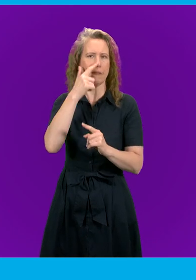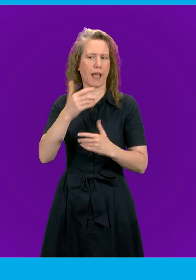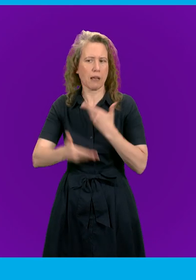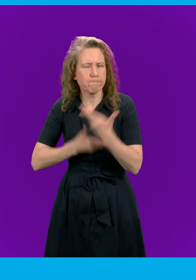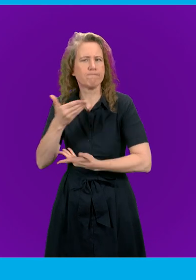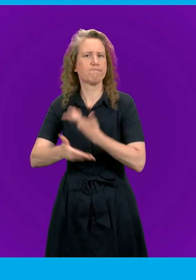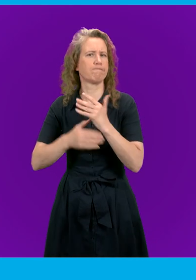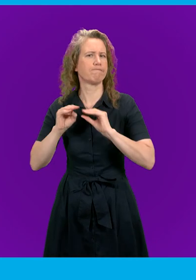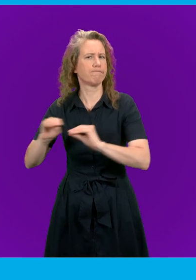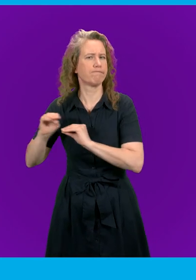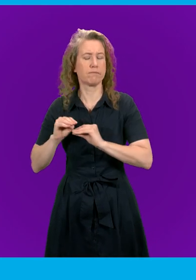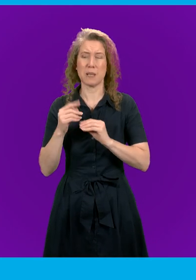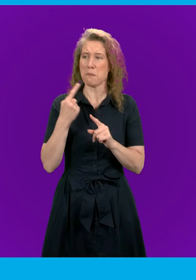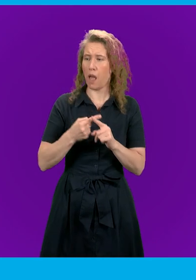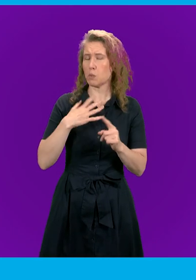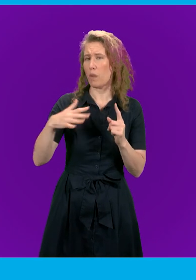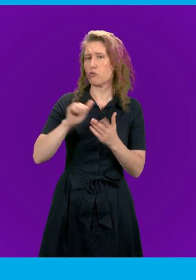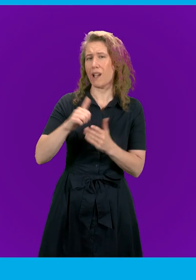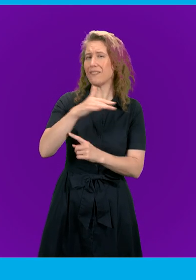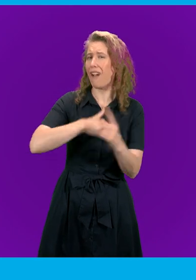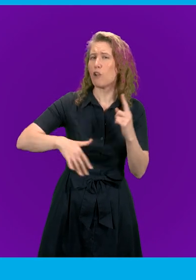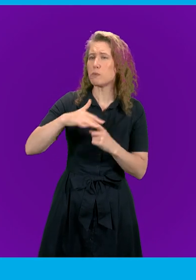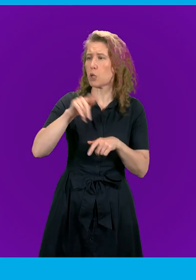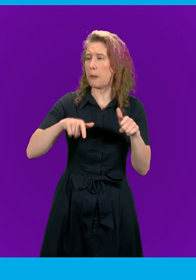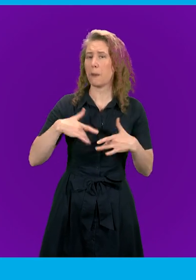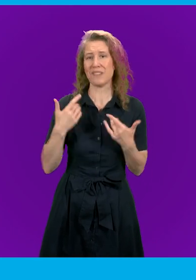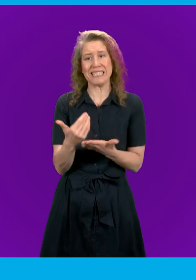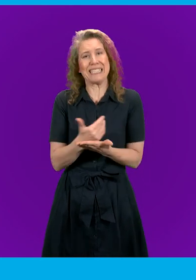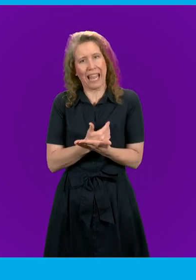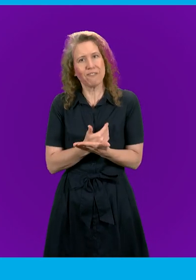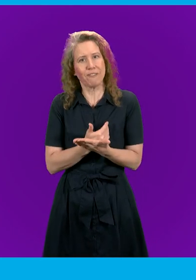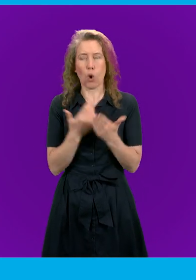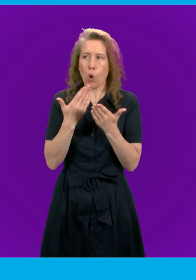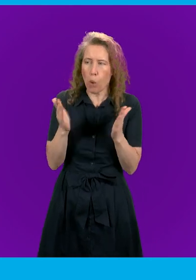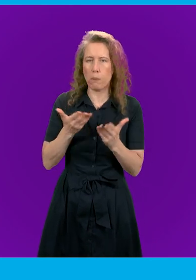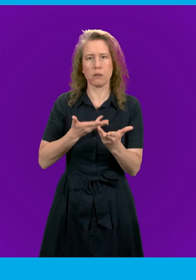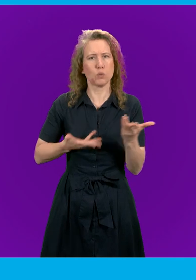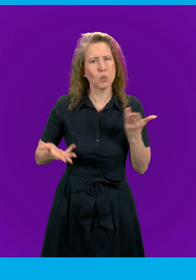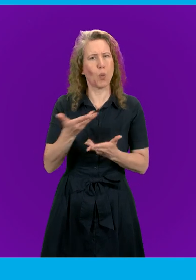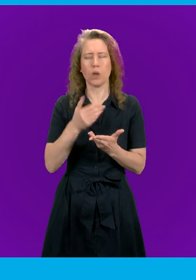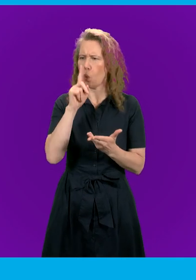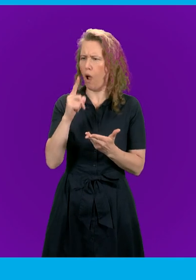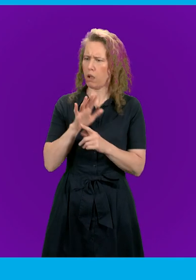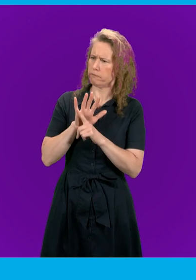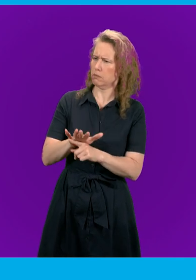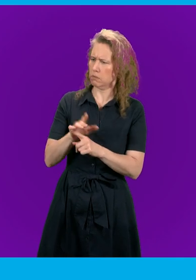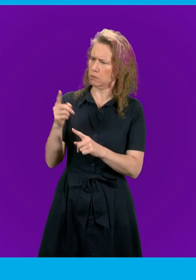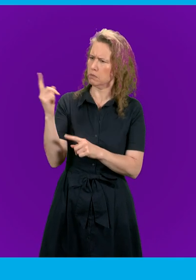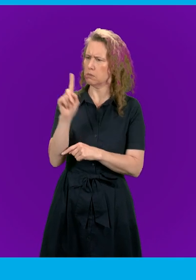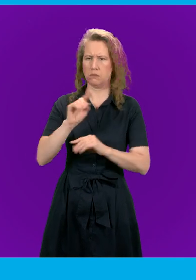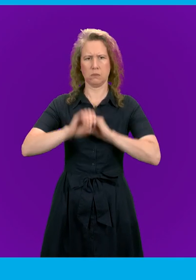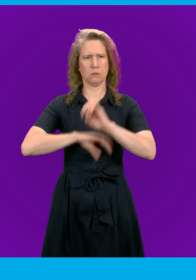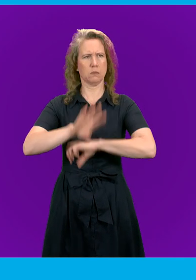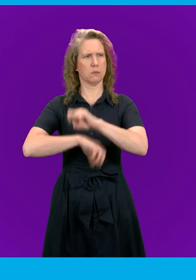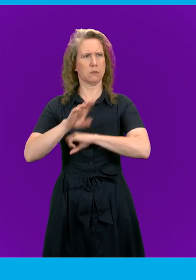And also there has to be a kind of environment where people feel safe to talk about the issues. So you can't just deliver from the front